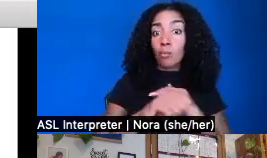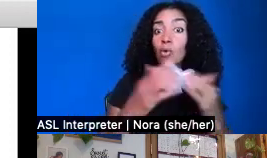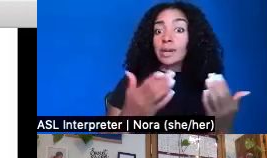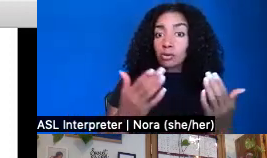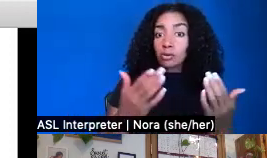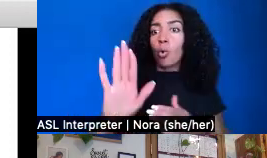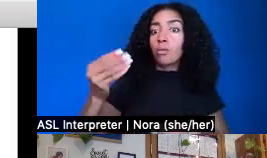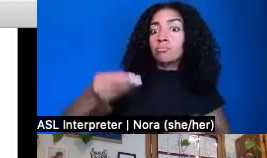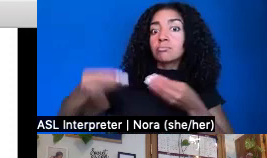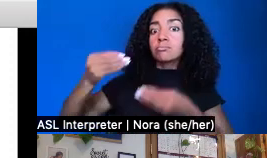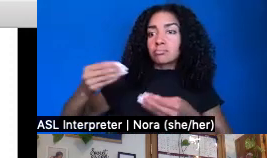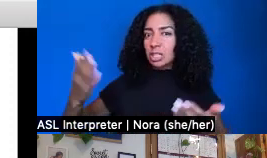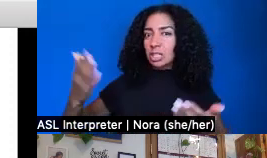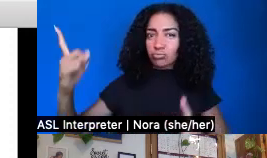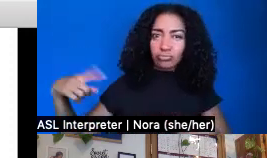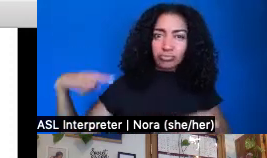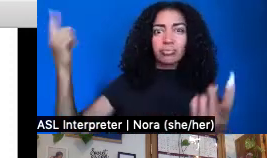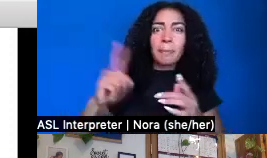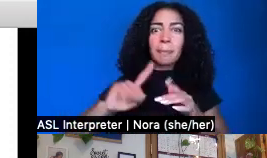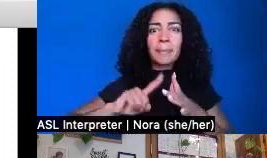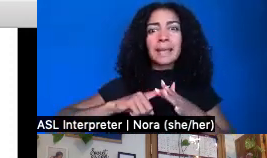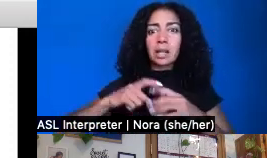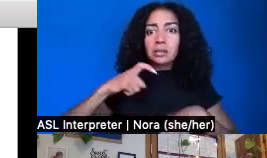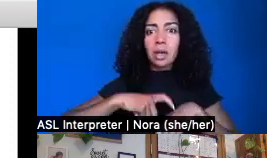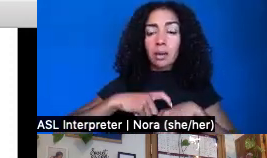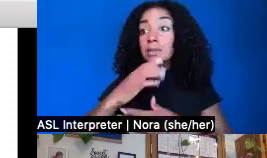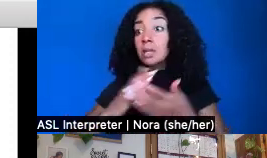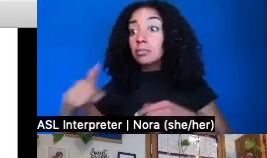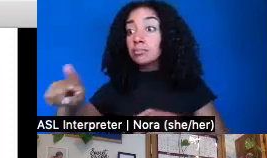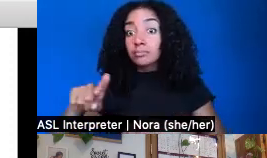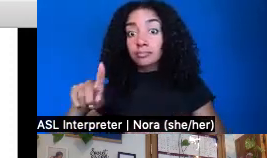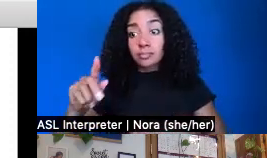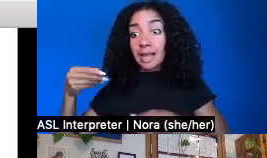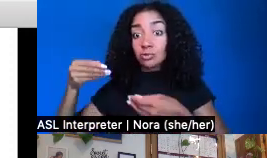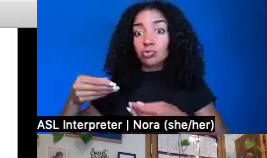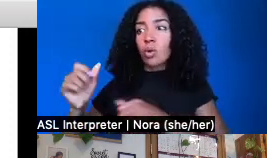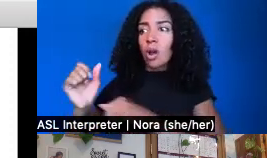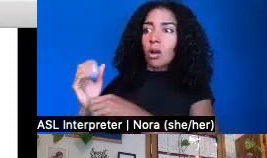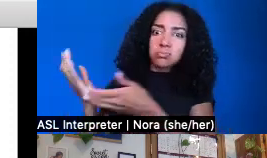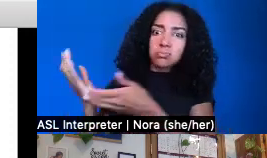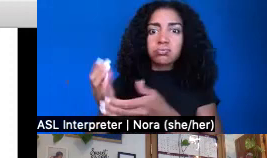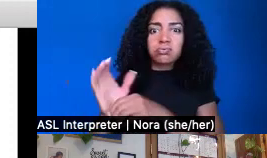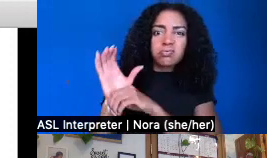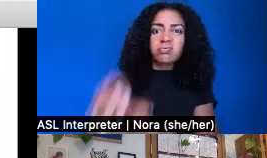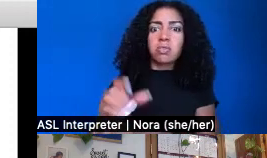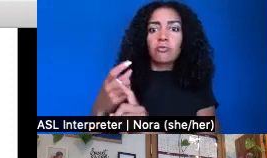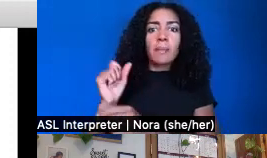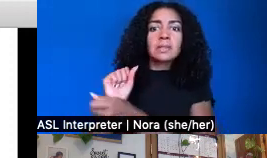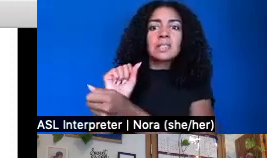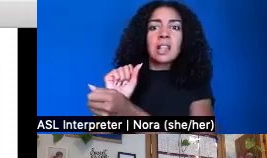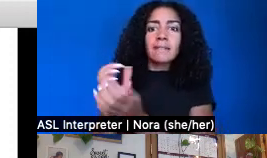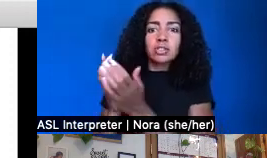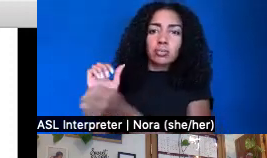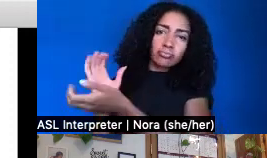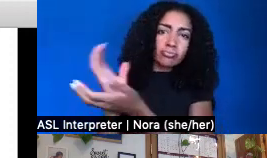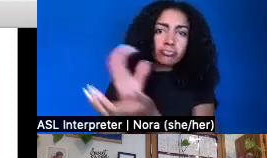brought over here on the slave ships by force and violence. Some immigrated here.